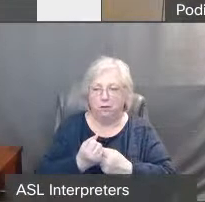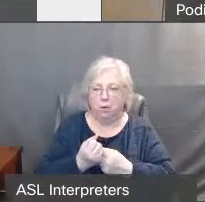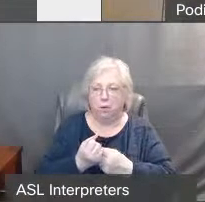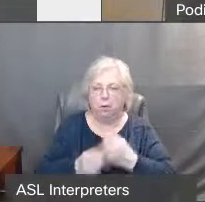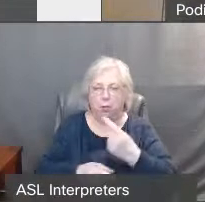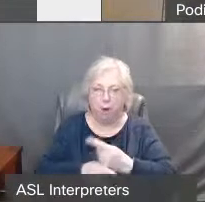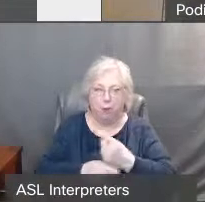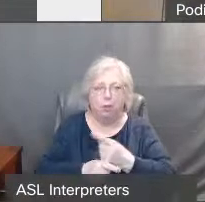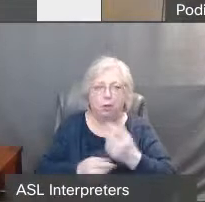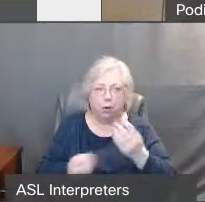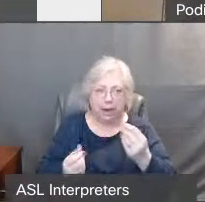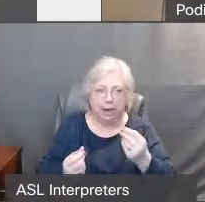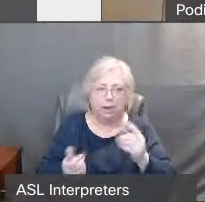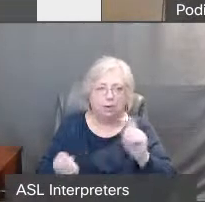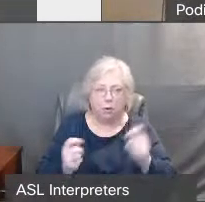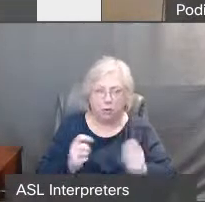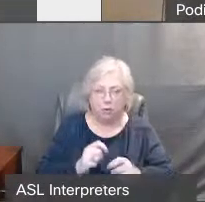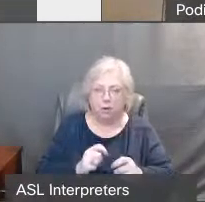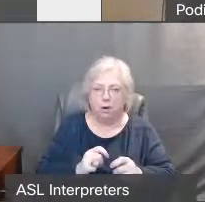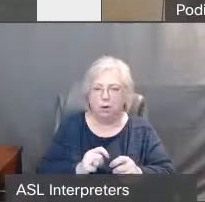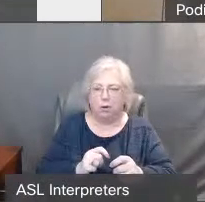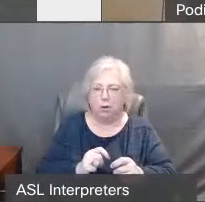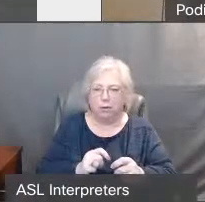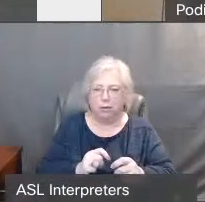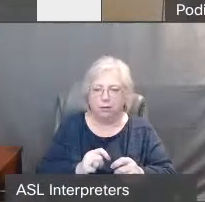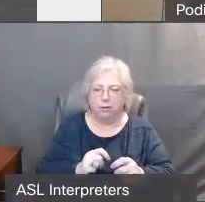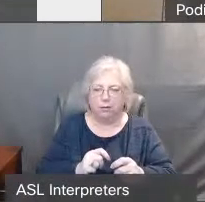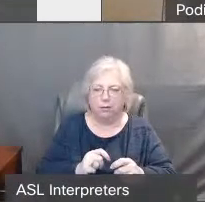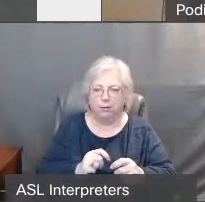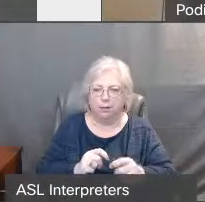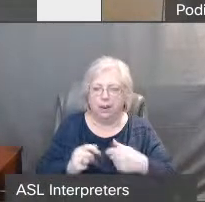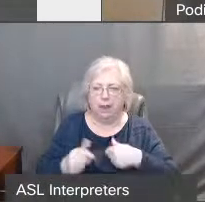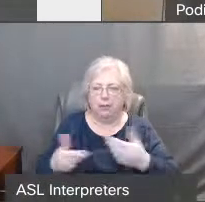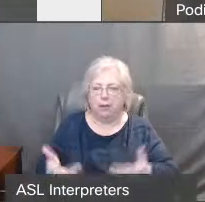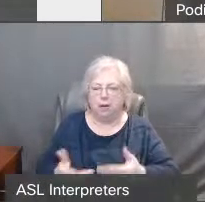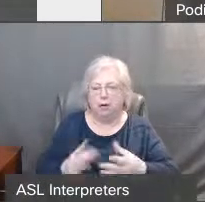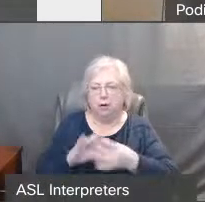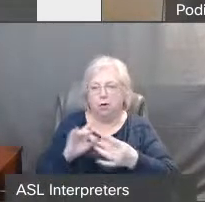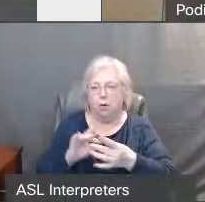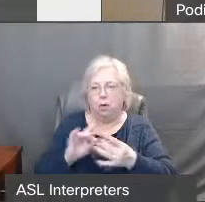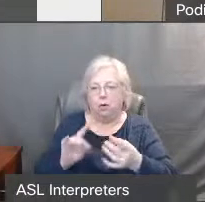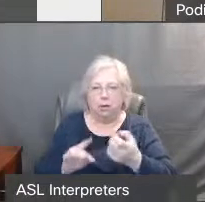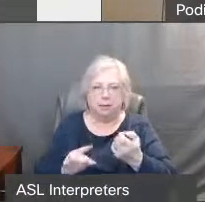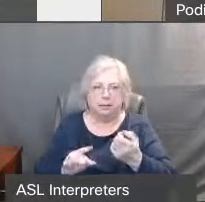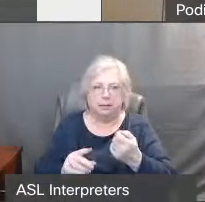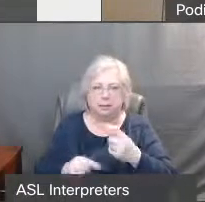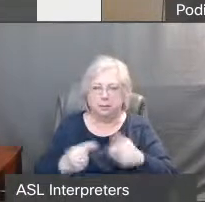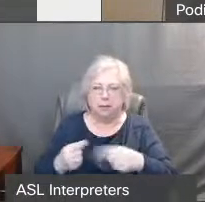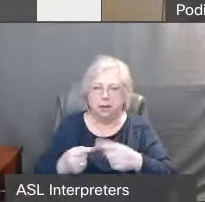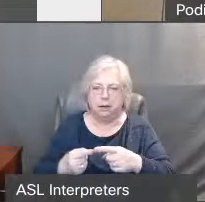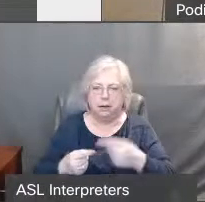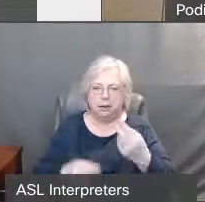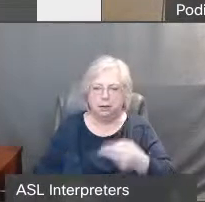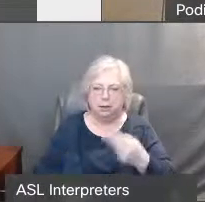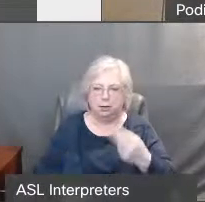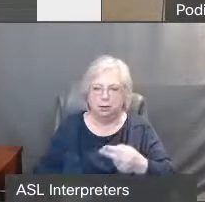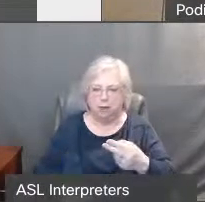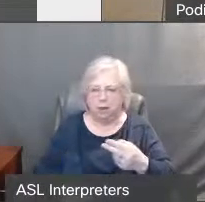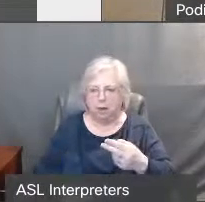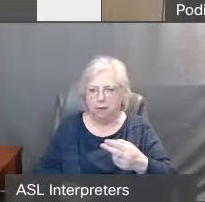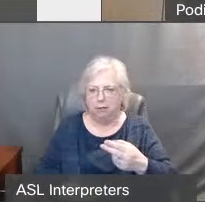land alteration, but I'm here to talk to you a little bit about the history